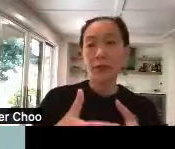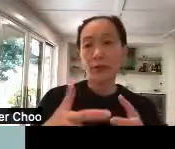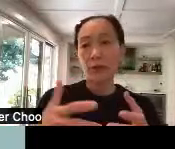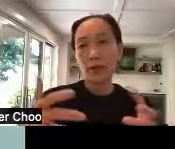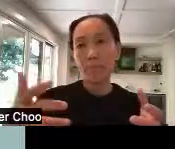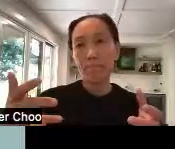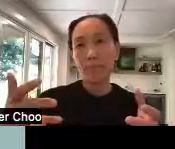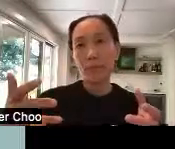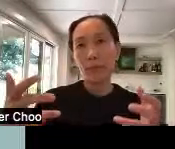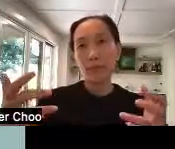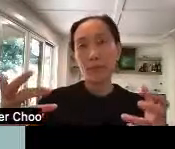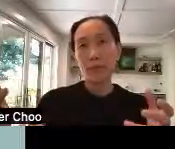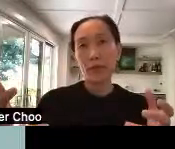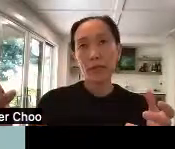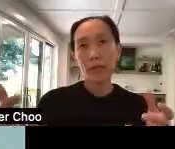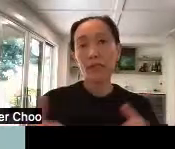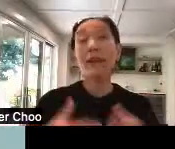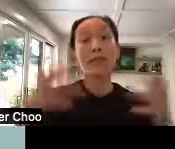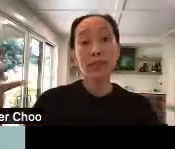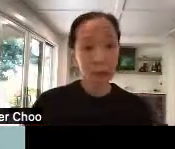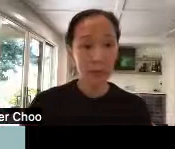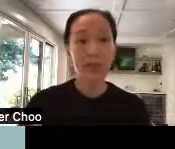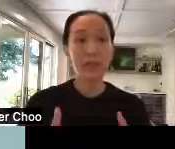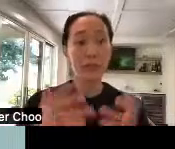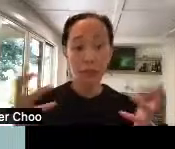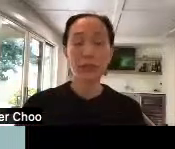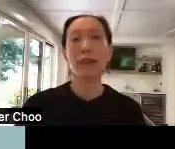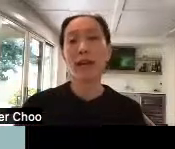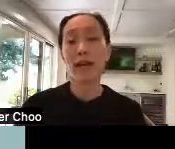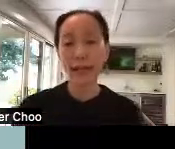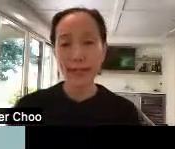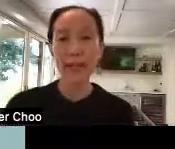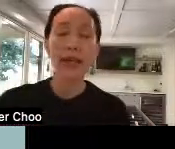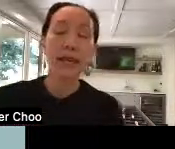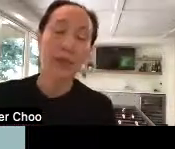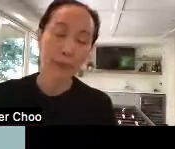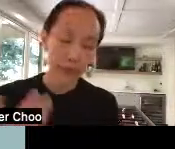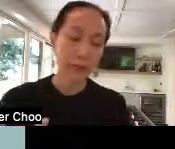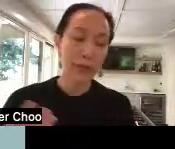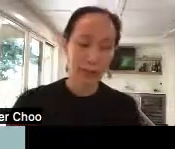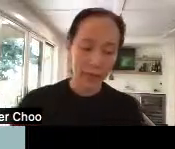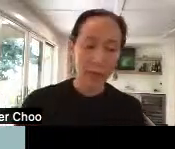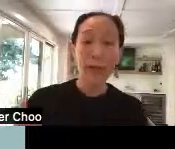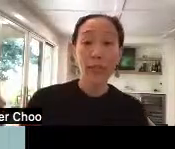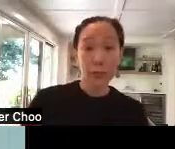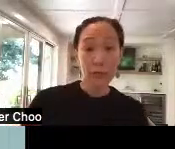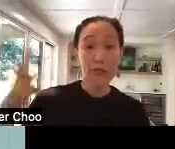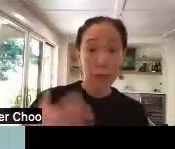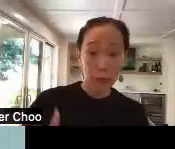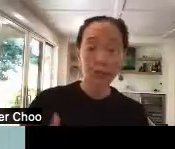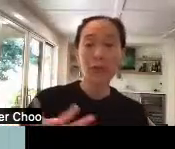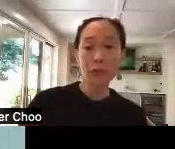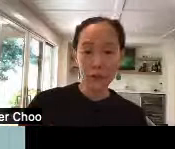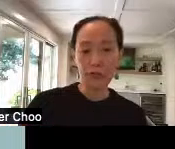statements or big events at organizations that really try to highlight their priority of health equity and also